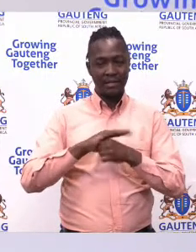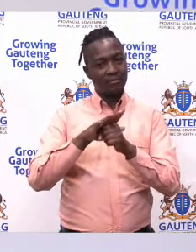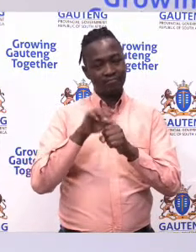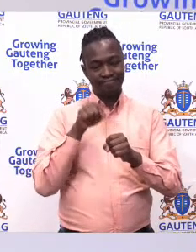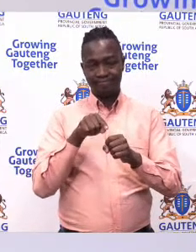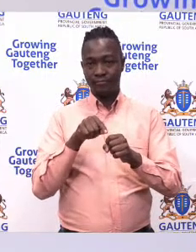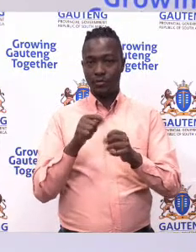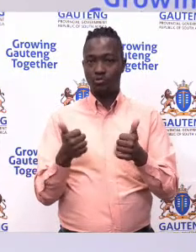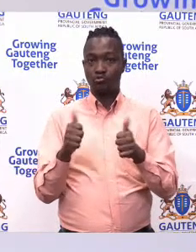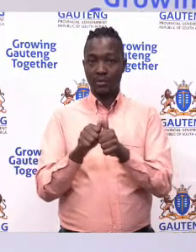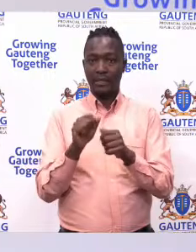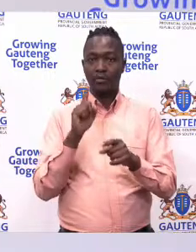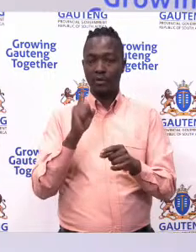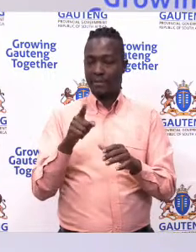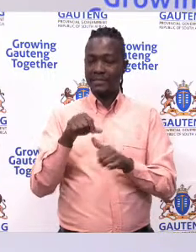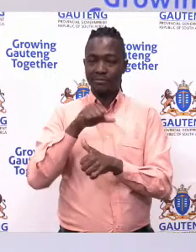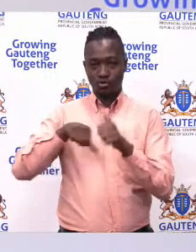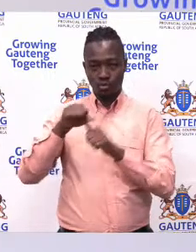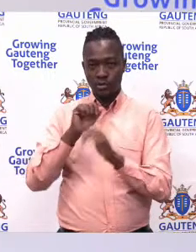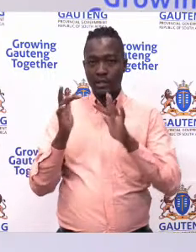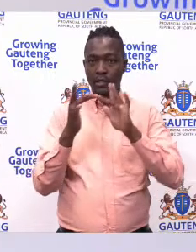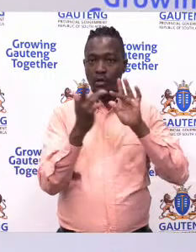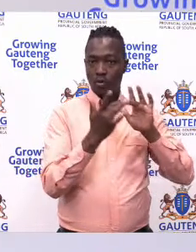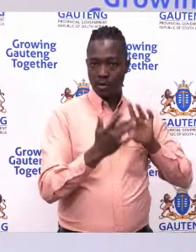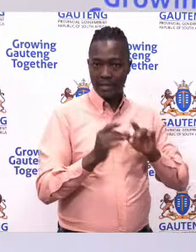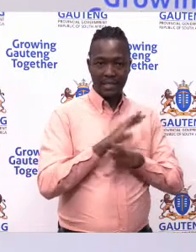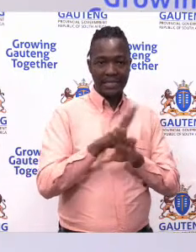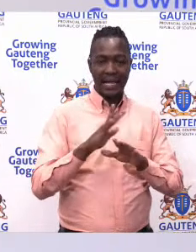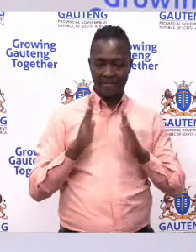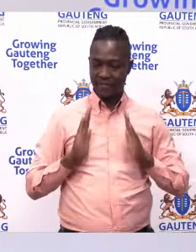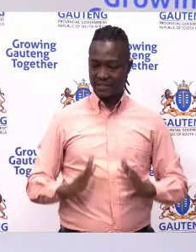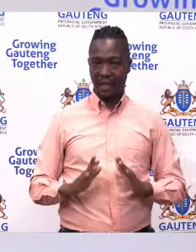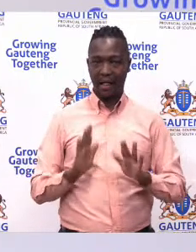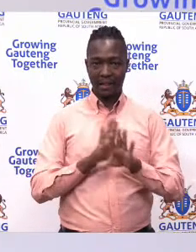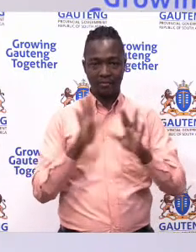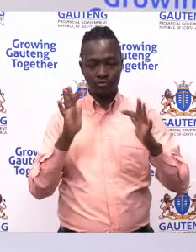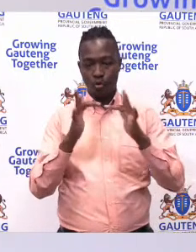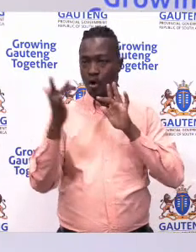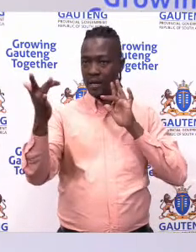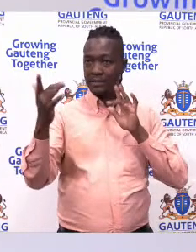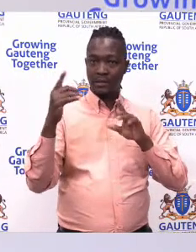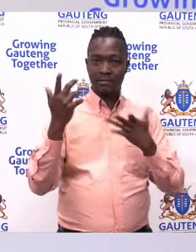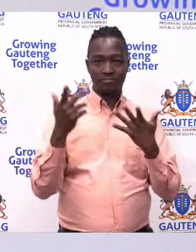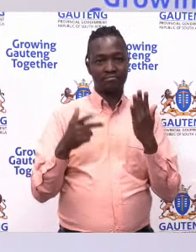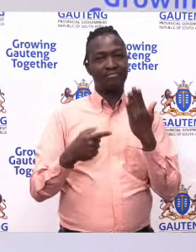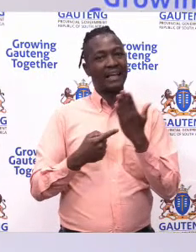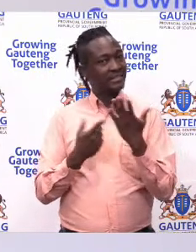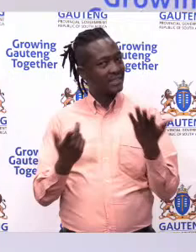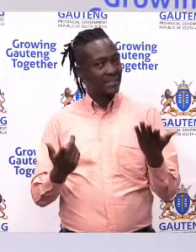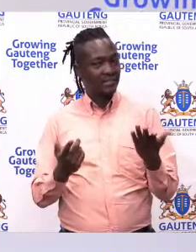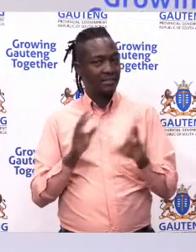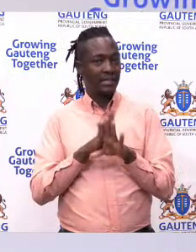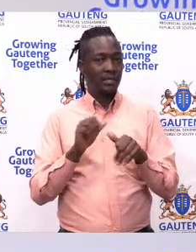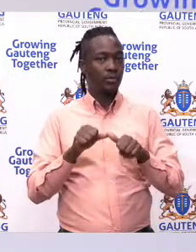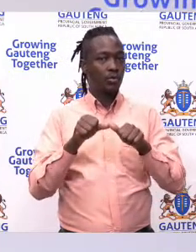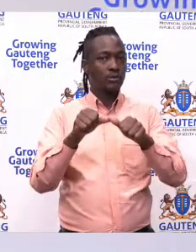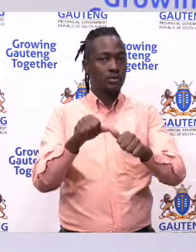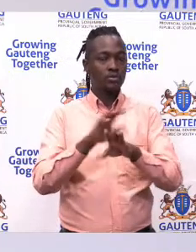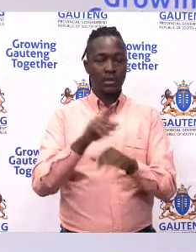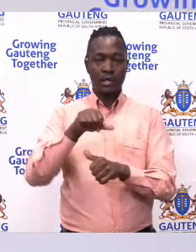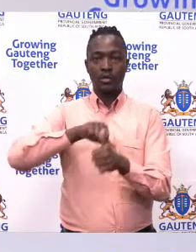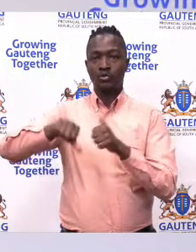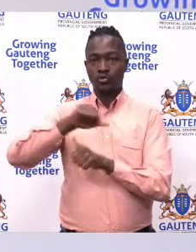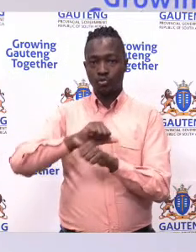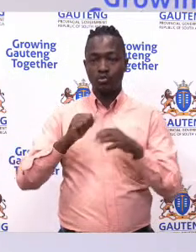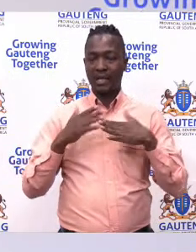should stay socially connected through non-physical means and making sure that we contribute to our social well-being, our